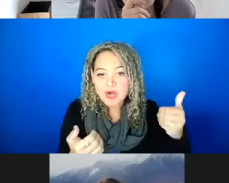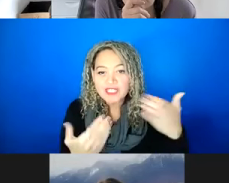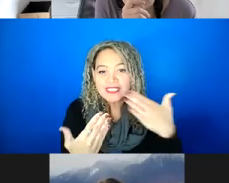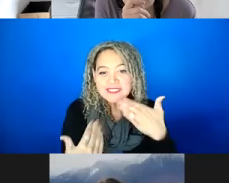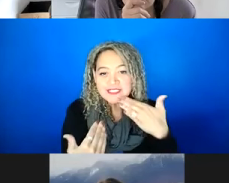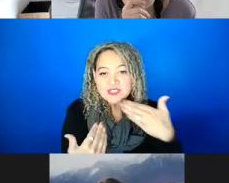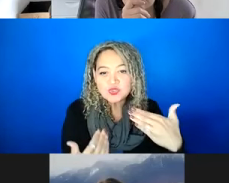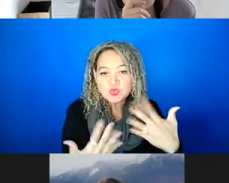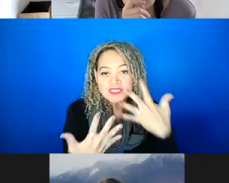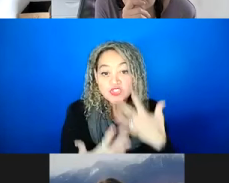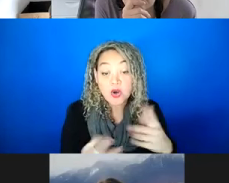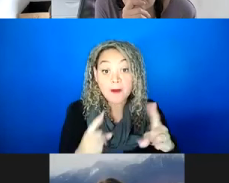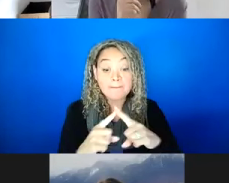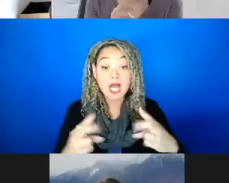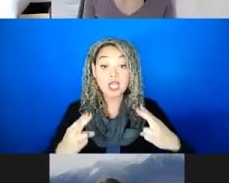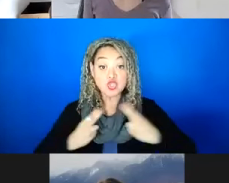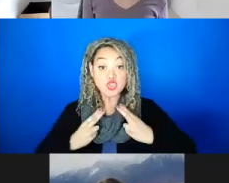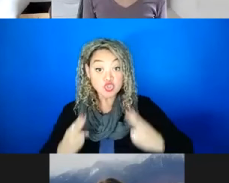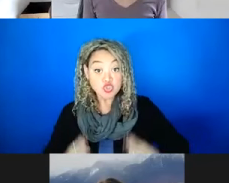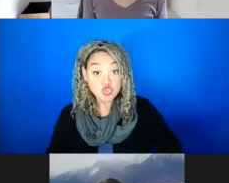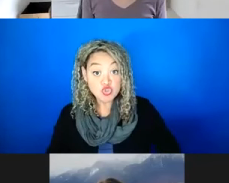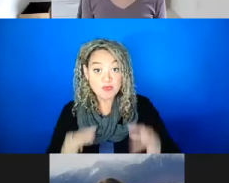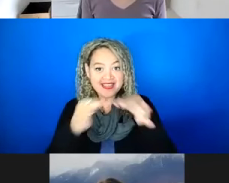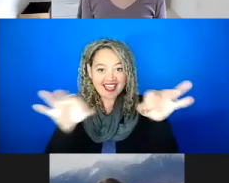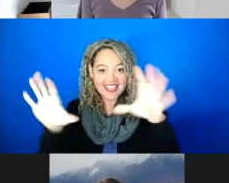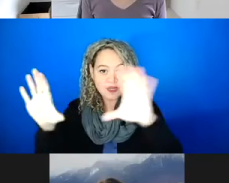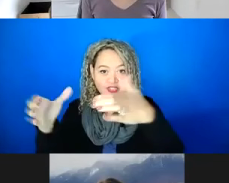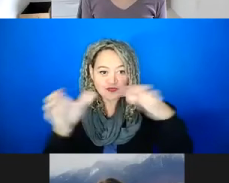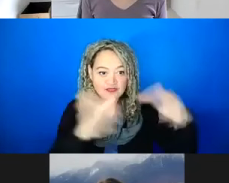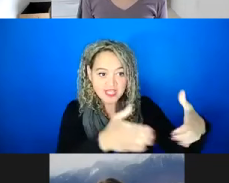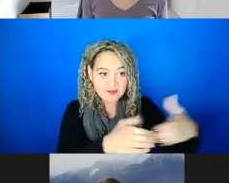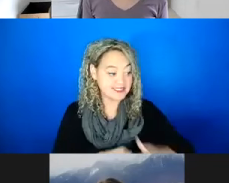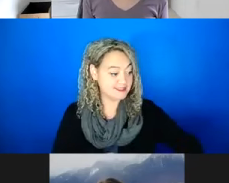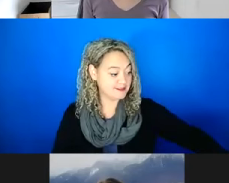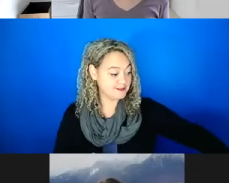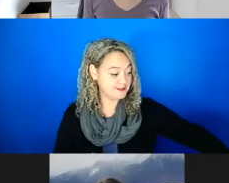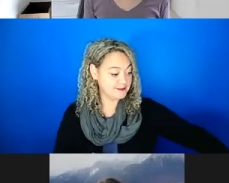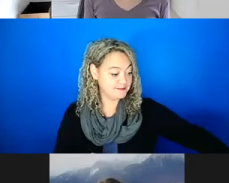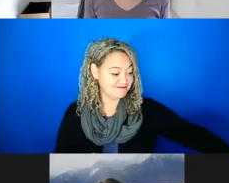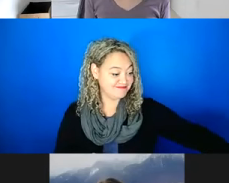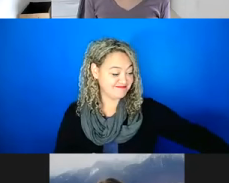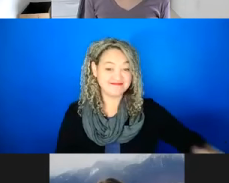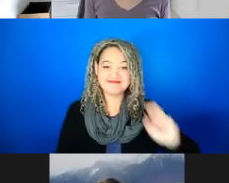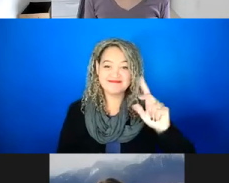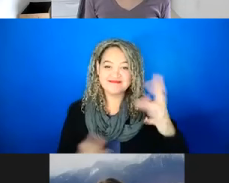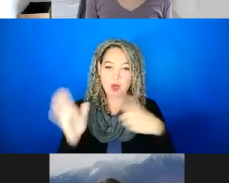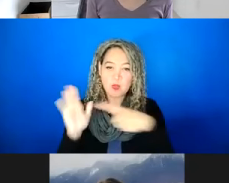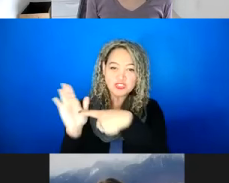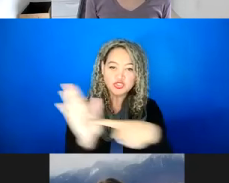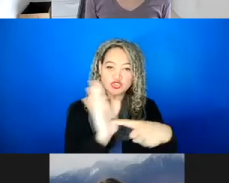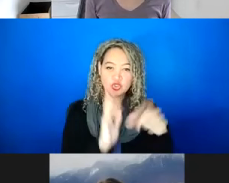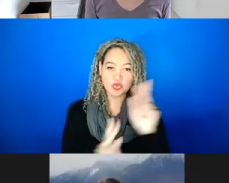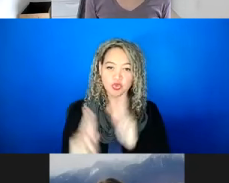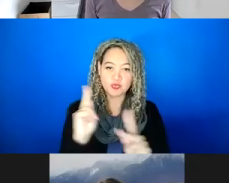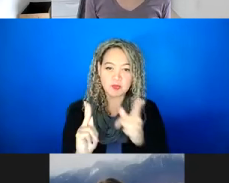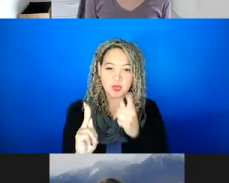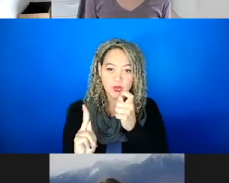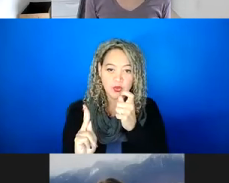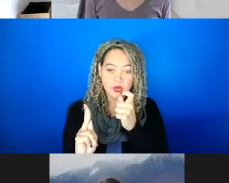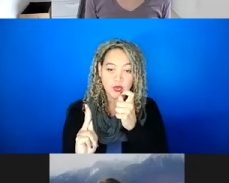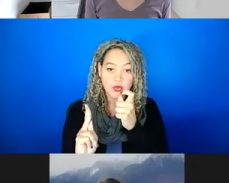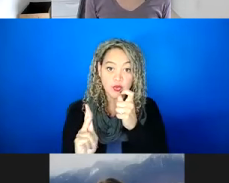across human language families. All right, let me show you the main people that